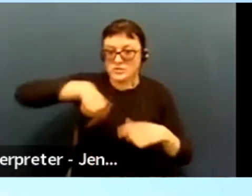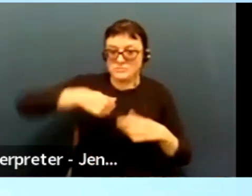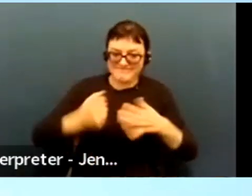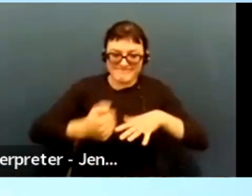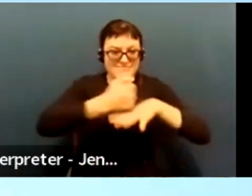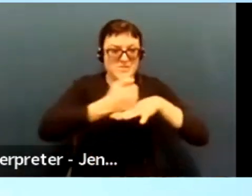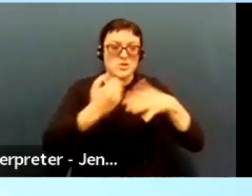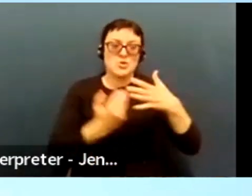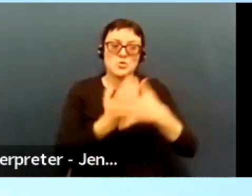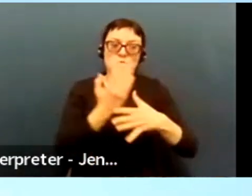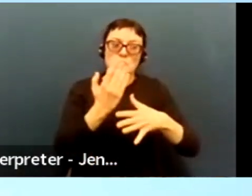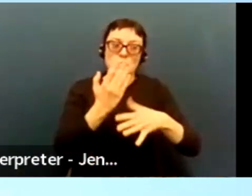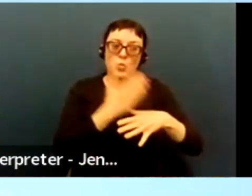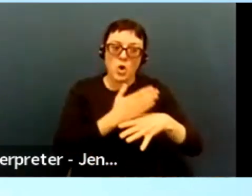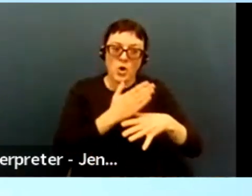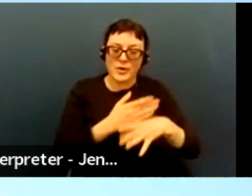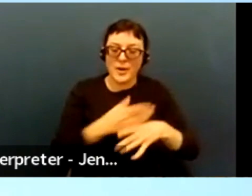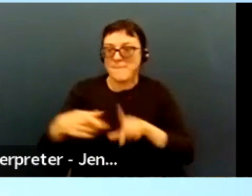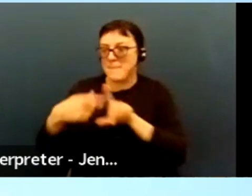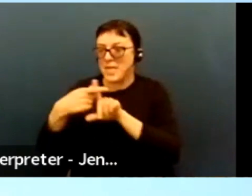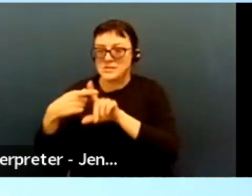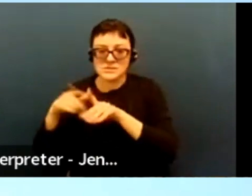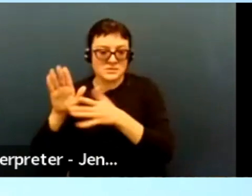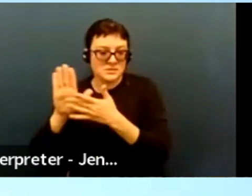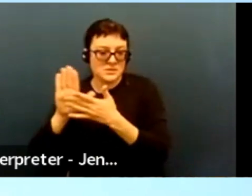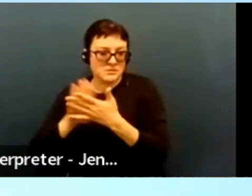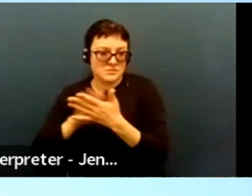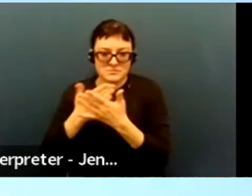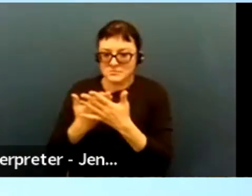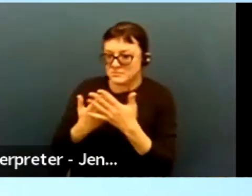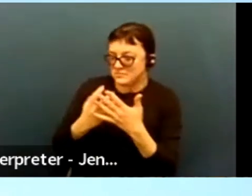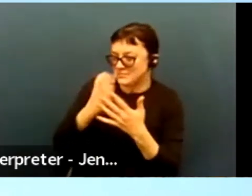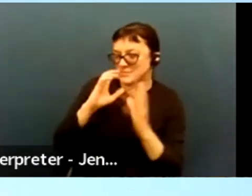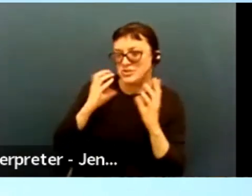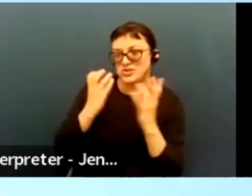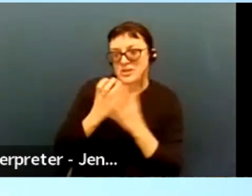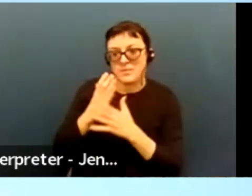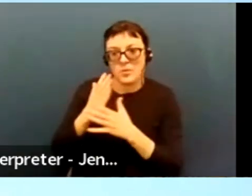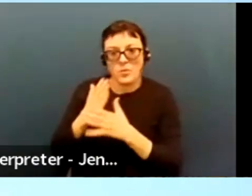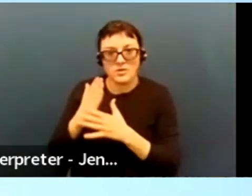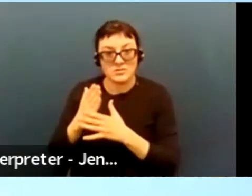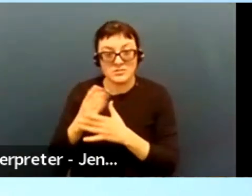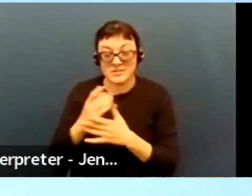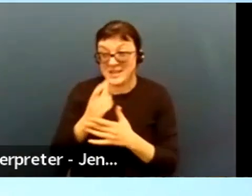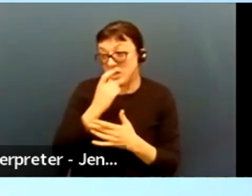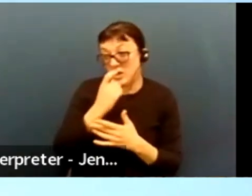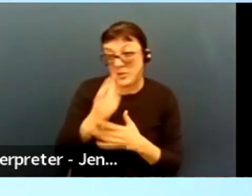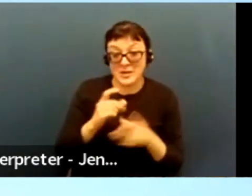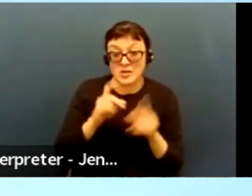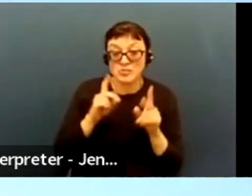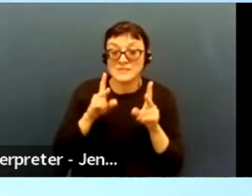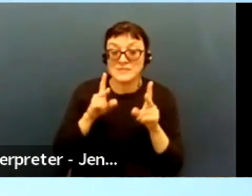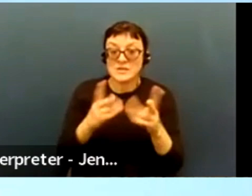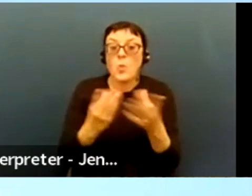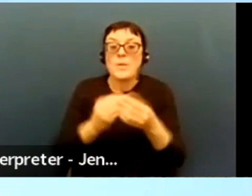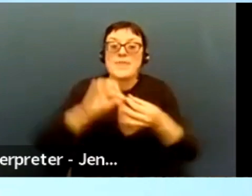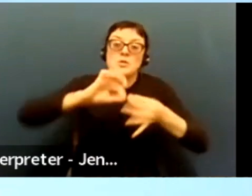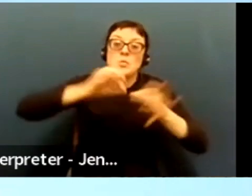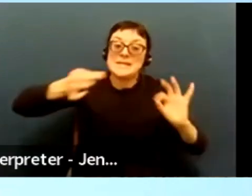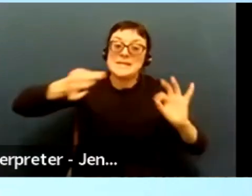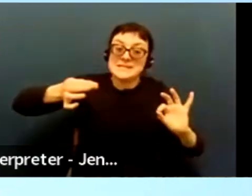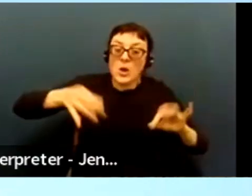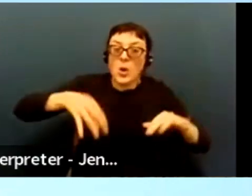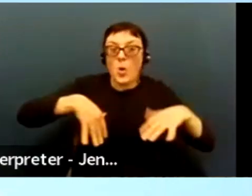is the limit. I don't think the sky even is the limit. There is no limit. The sea is bottomless. The sky has no